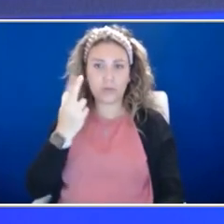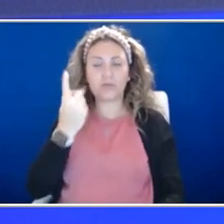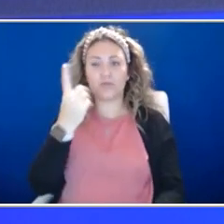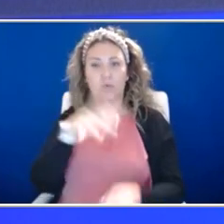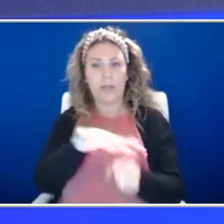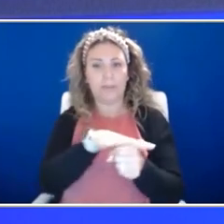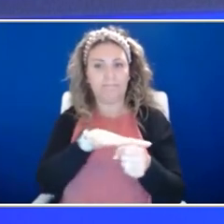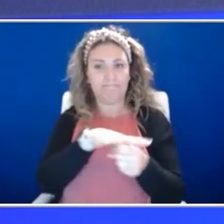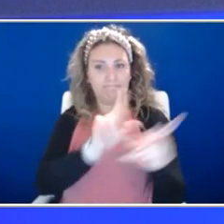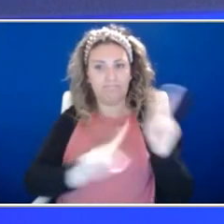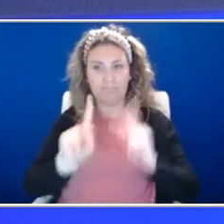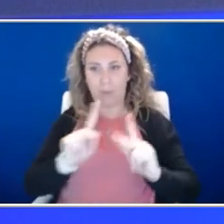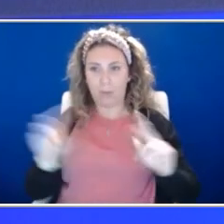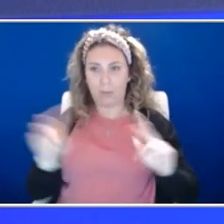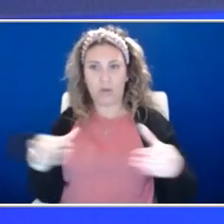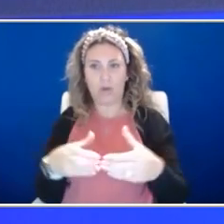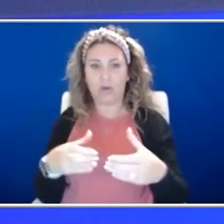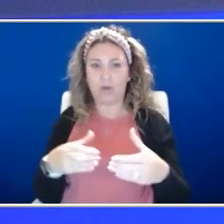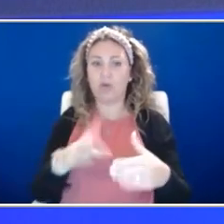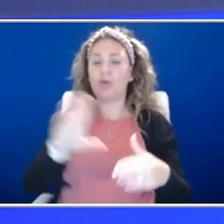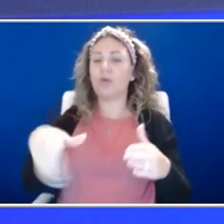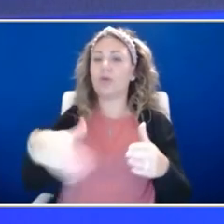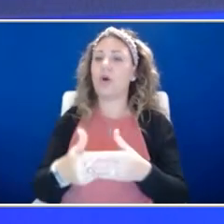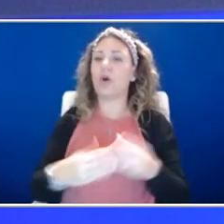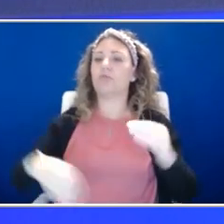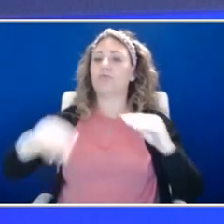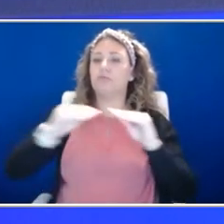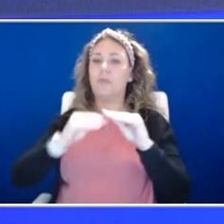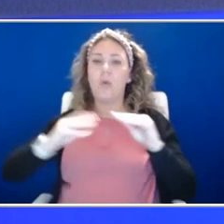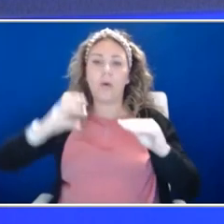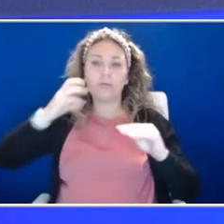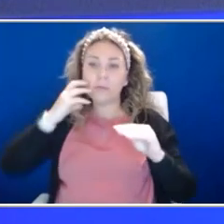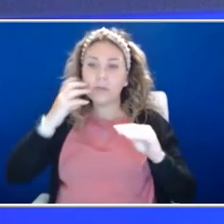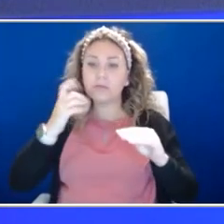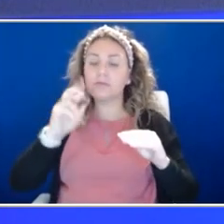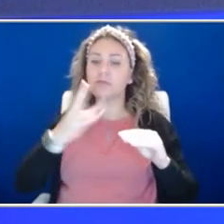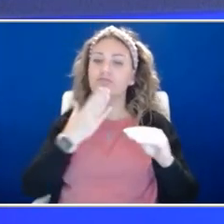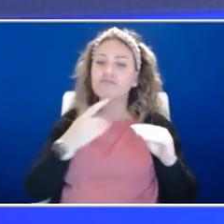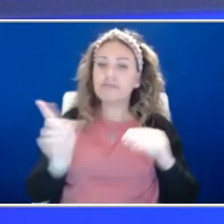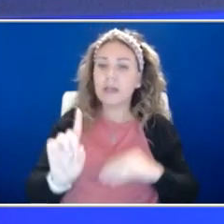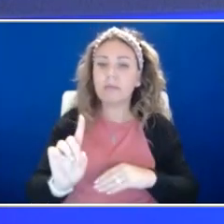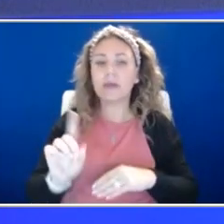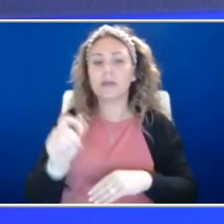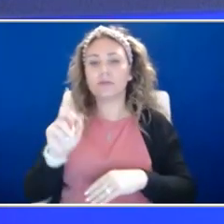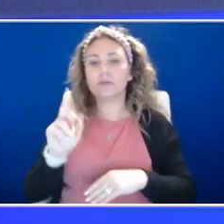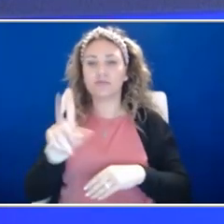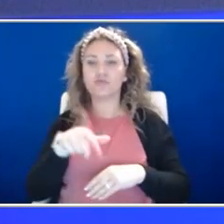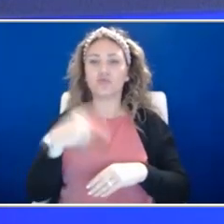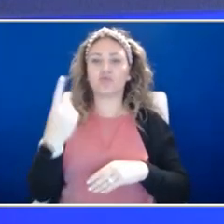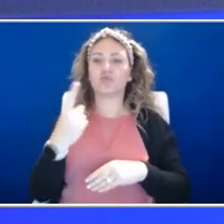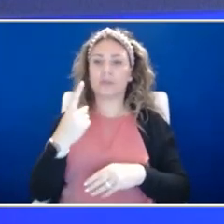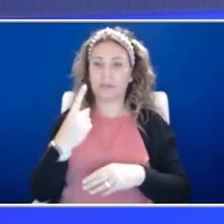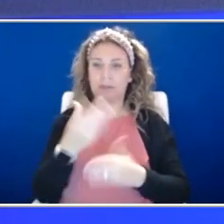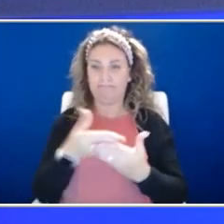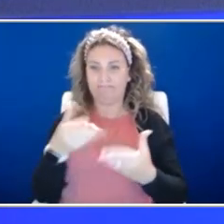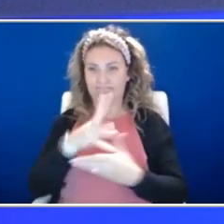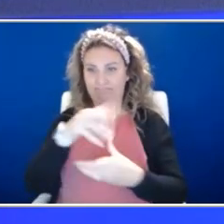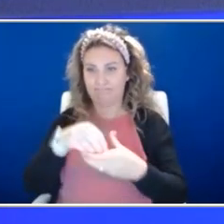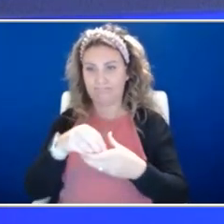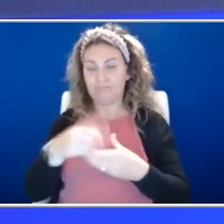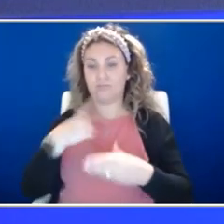population's getting older, more obese, more diabetes, all risk factors. I think that we are doing